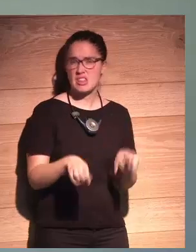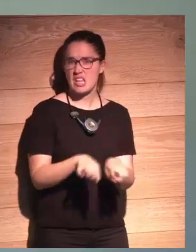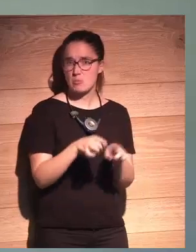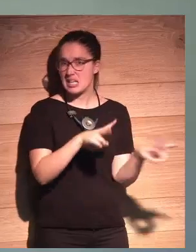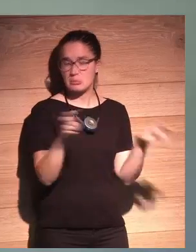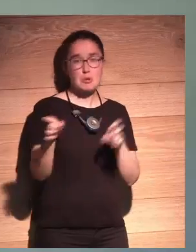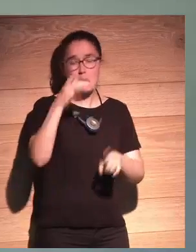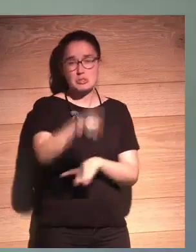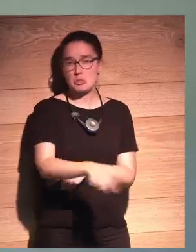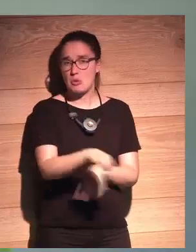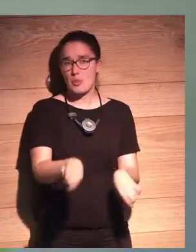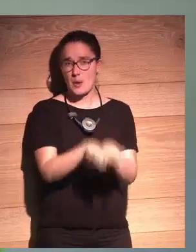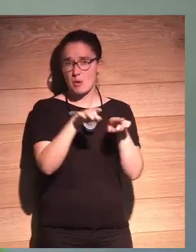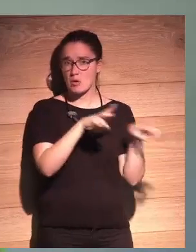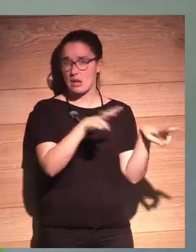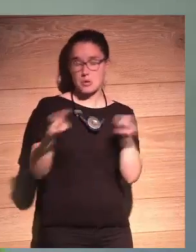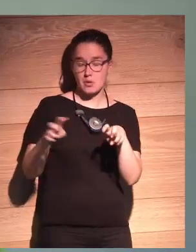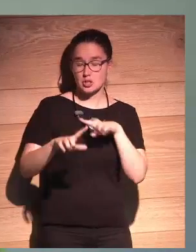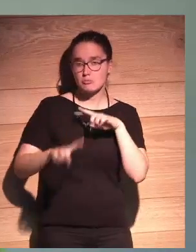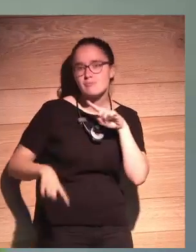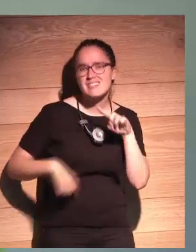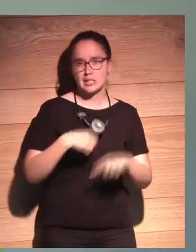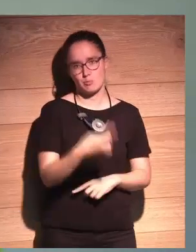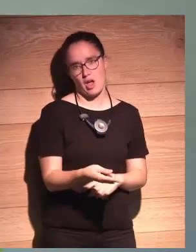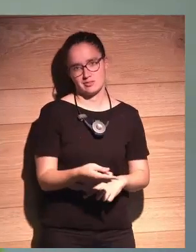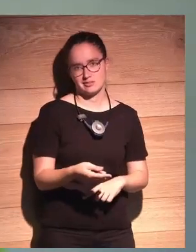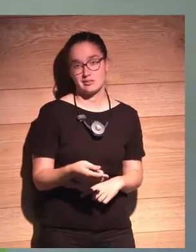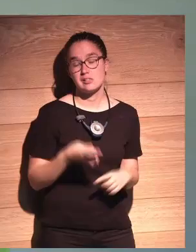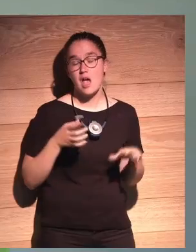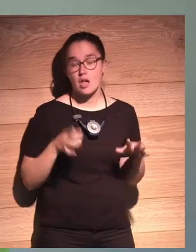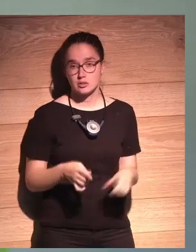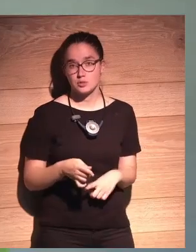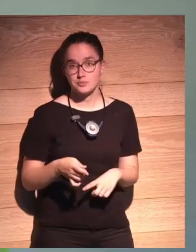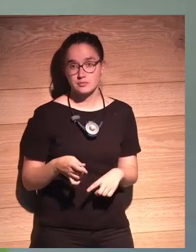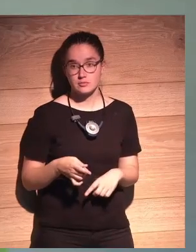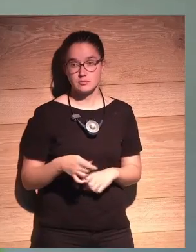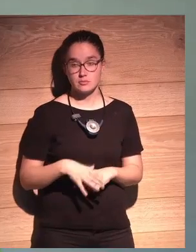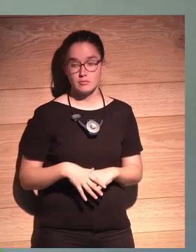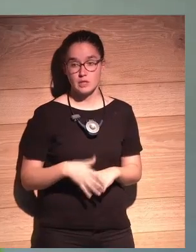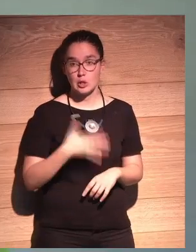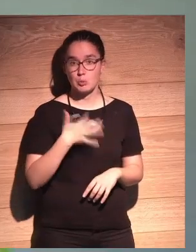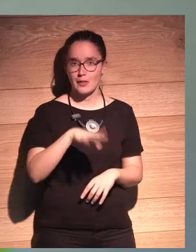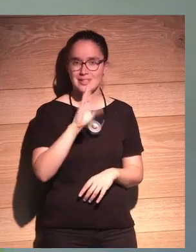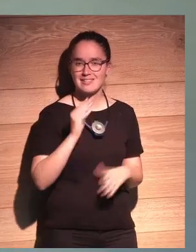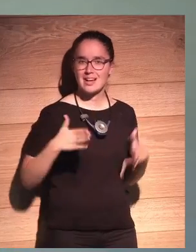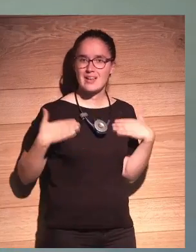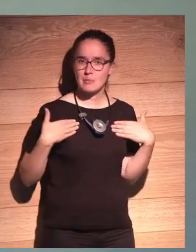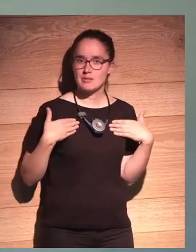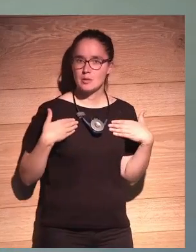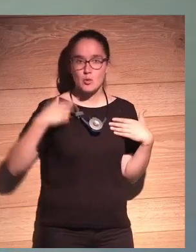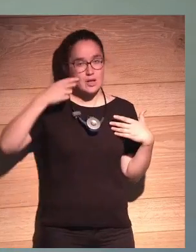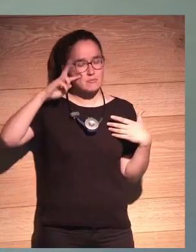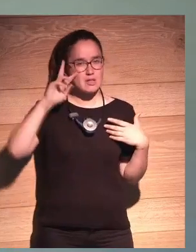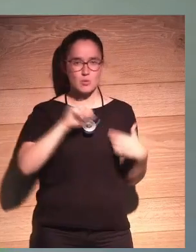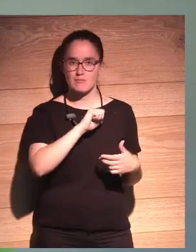do things on Saturday, ecological things on Saturdays, why do people come together during the weekend. And I could understand